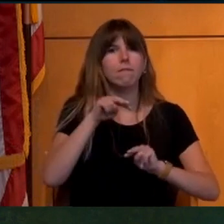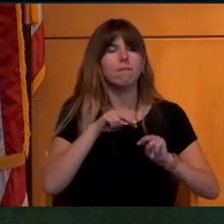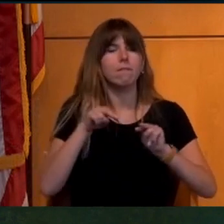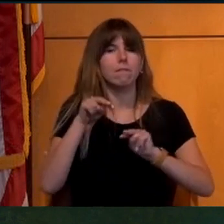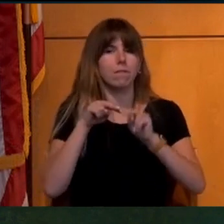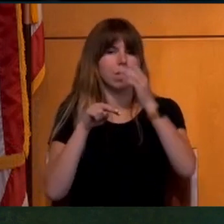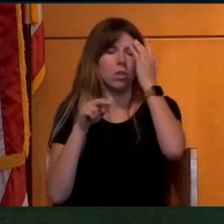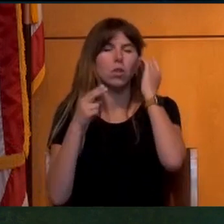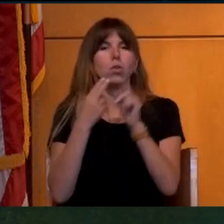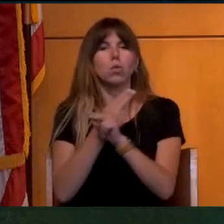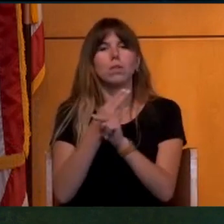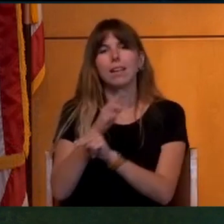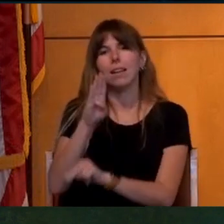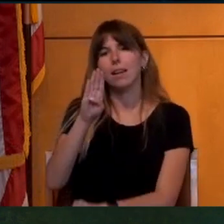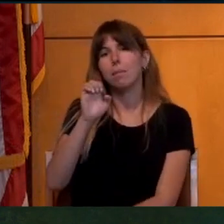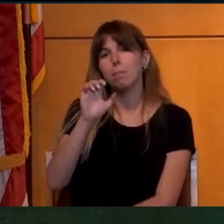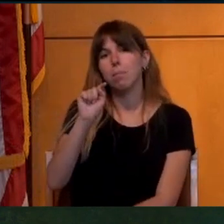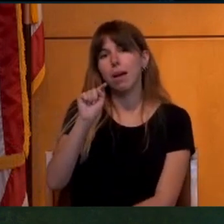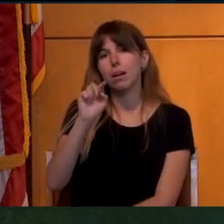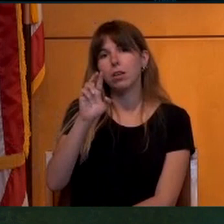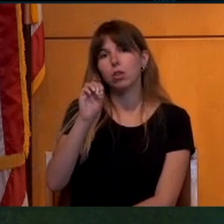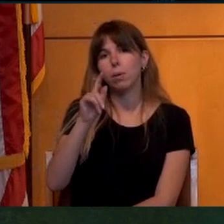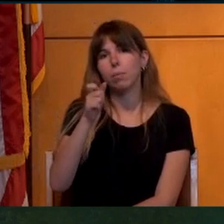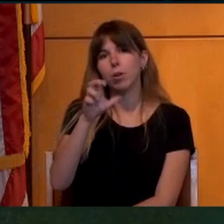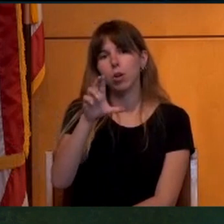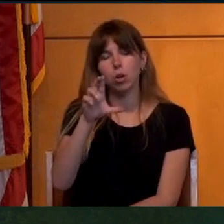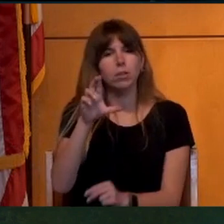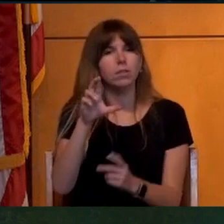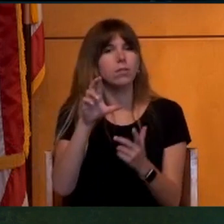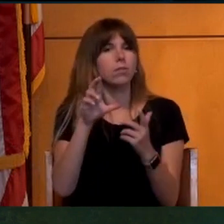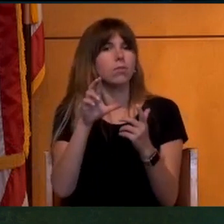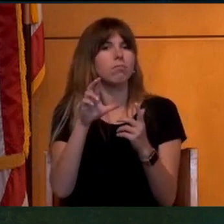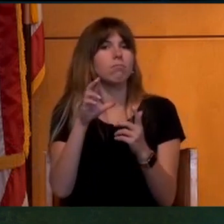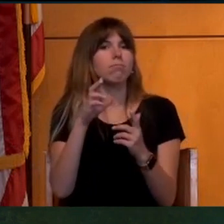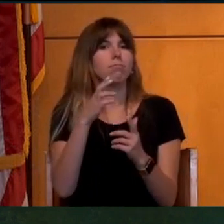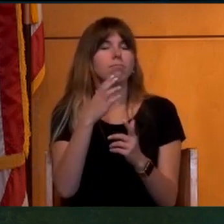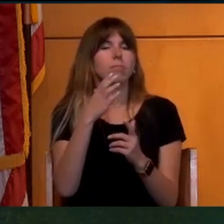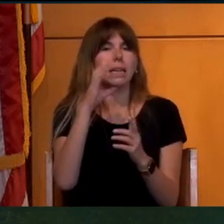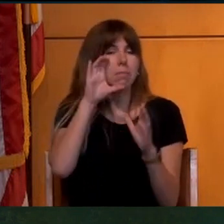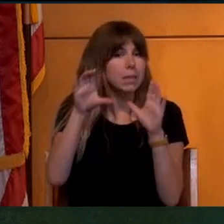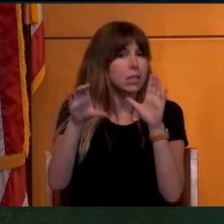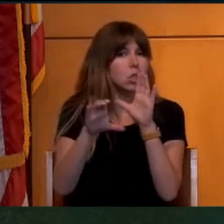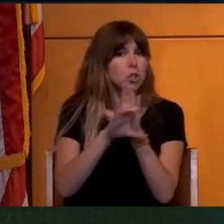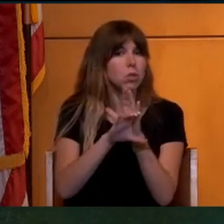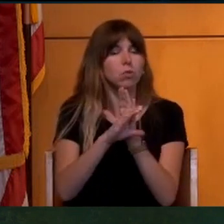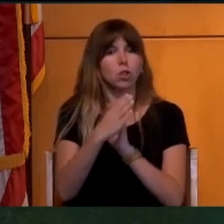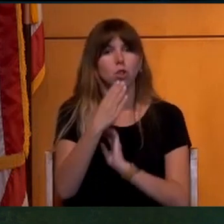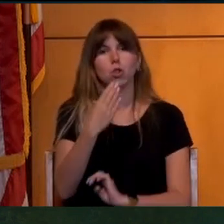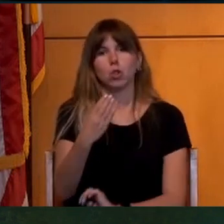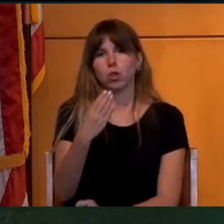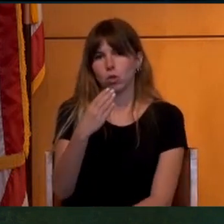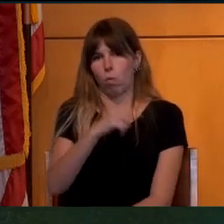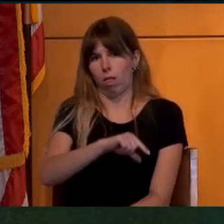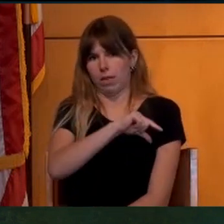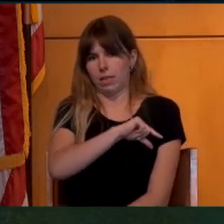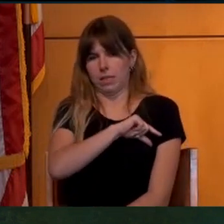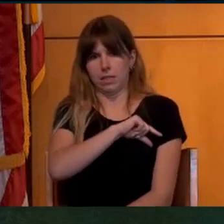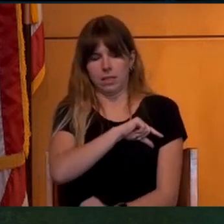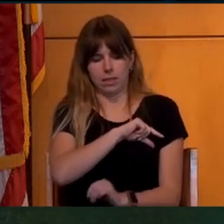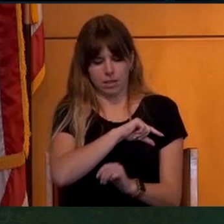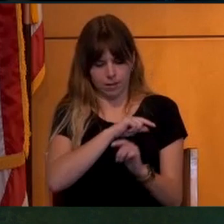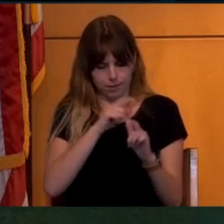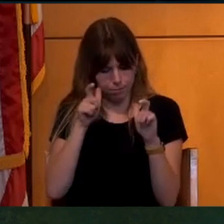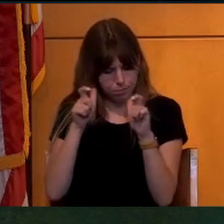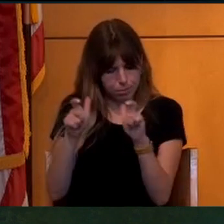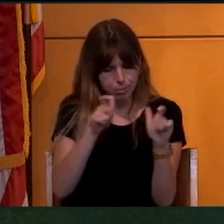spectrometer, taking high-resolution images at the same time for each bite. And we've done this at the Glenn Research Center thermovac facility